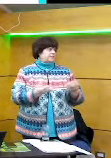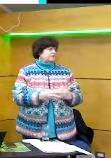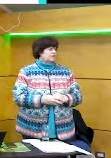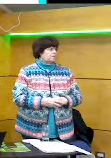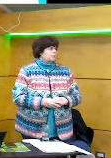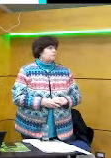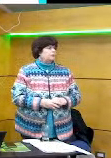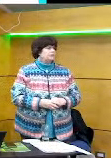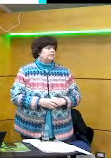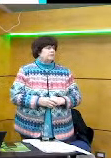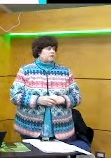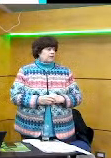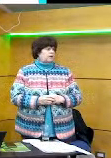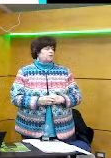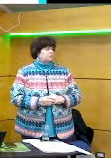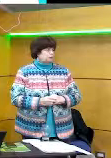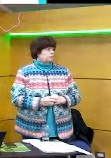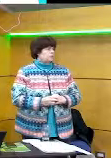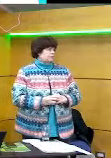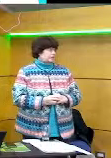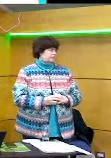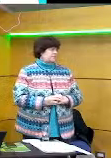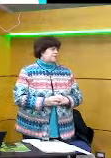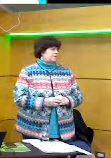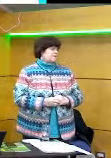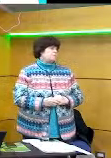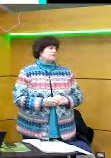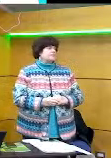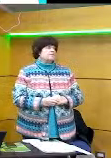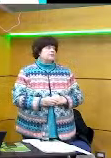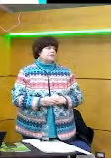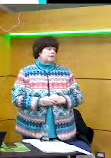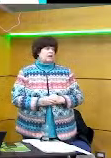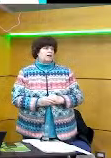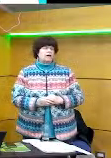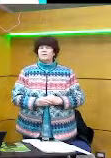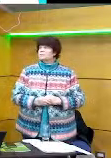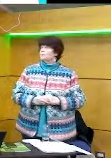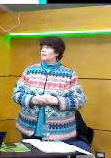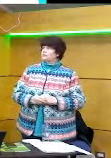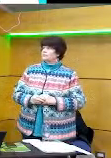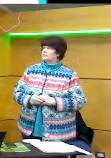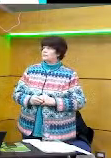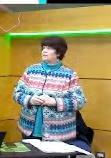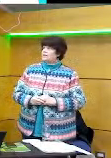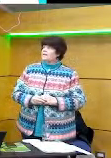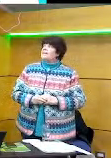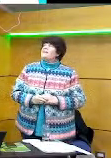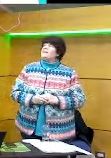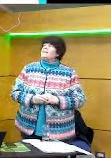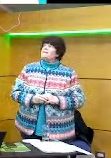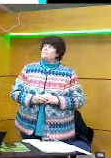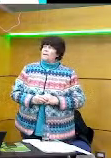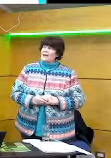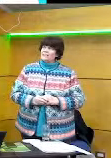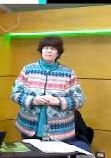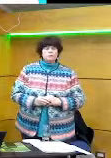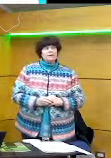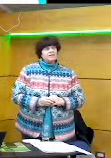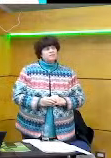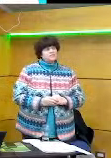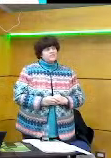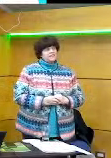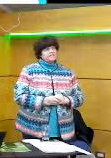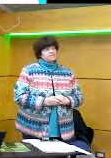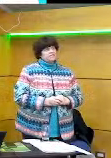have to come up with a new theme that's given on the spot. In the past,